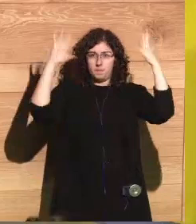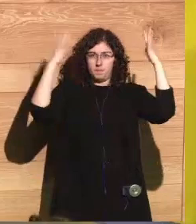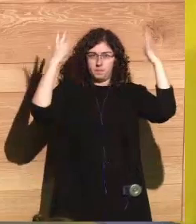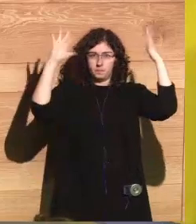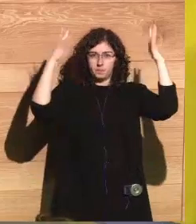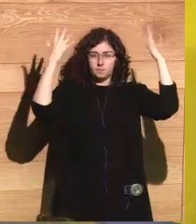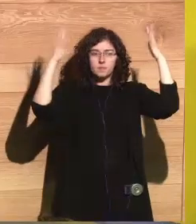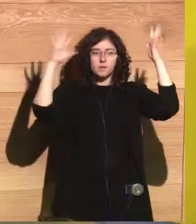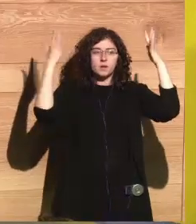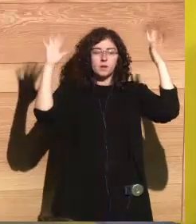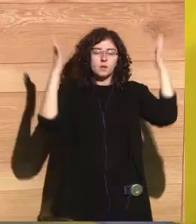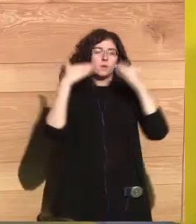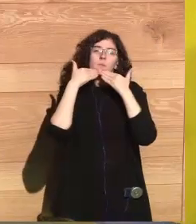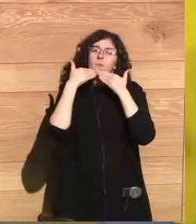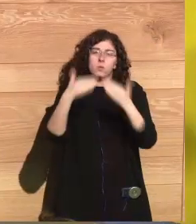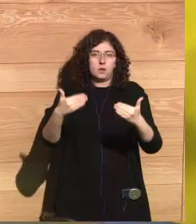Thank you.